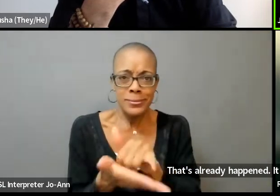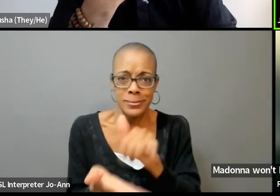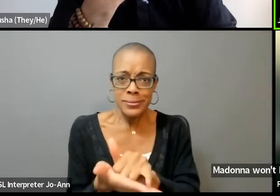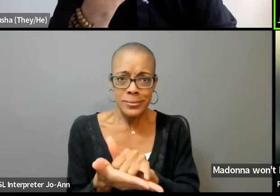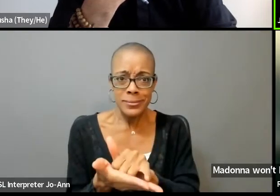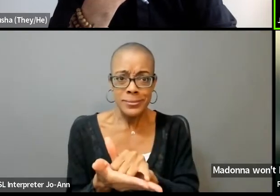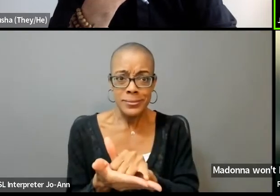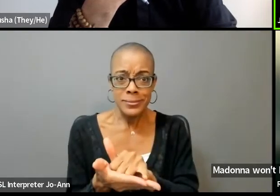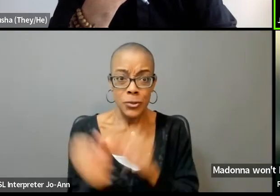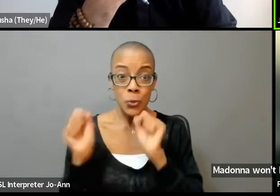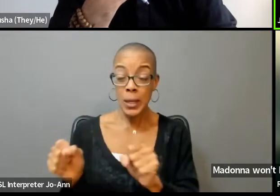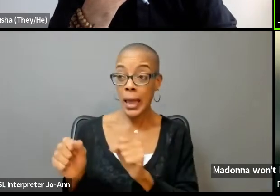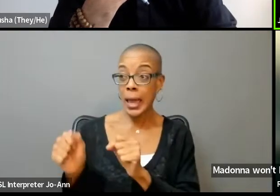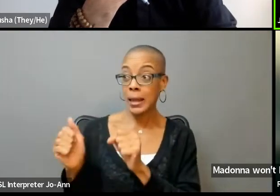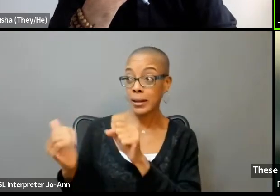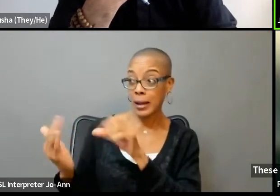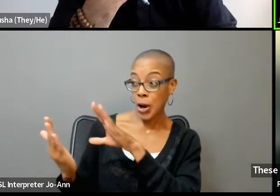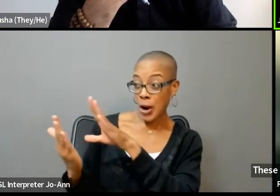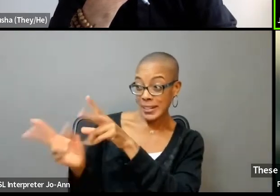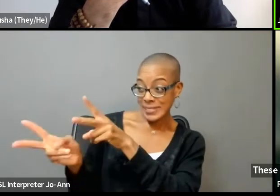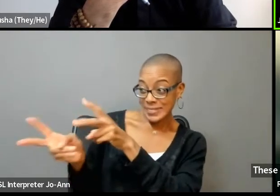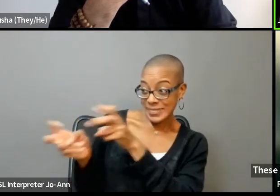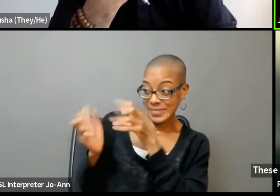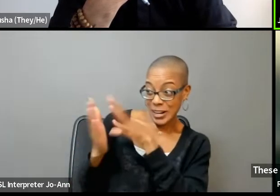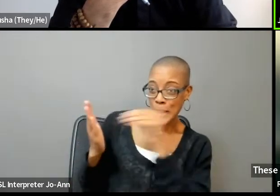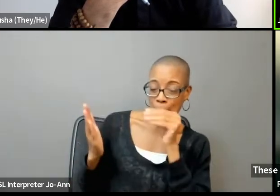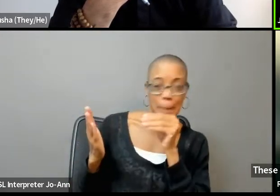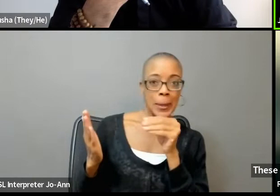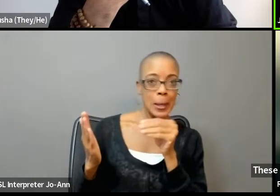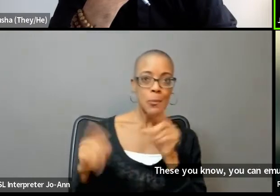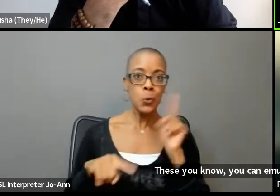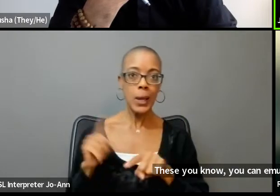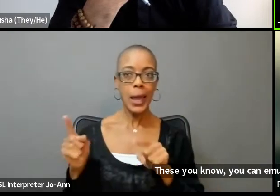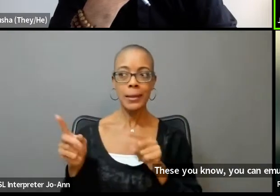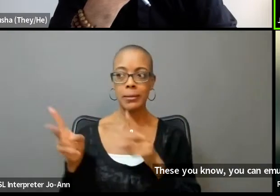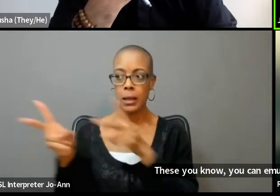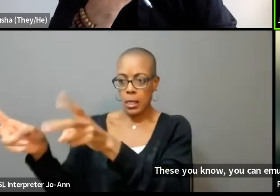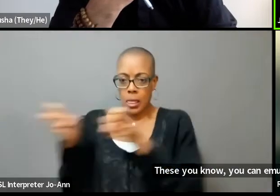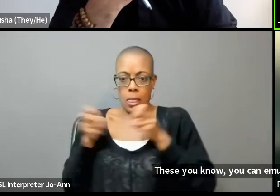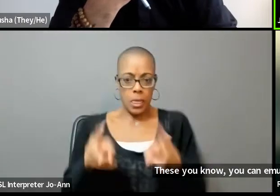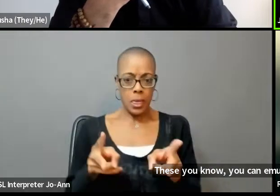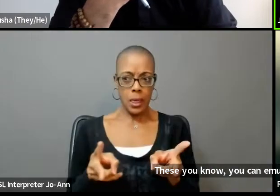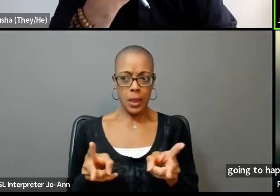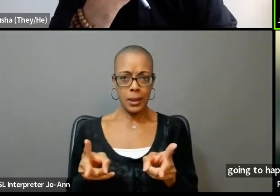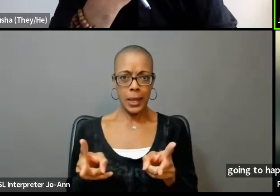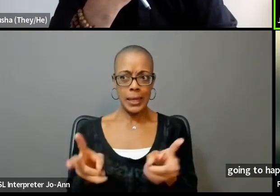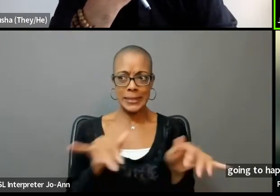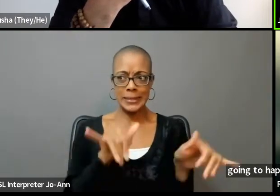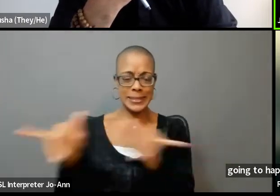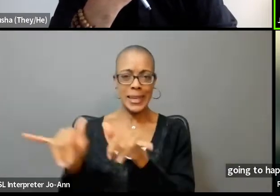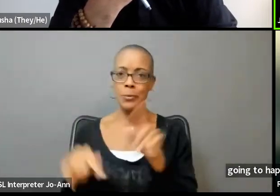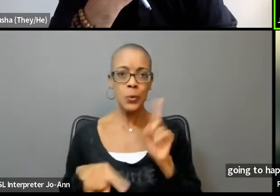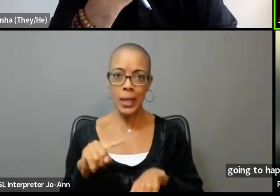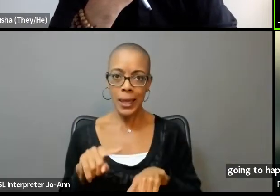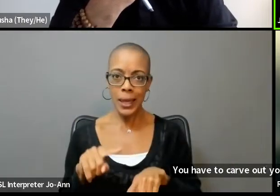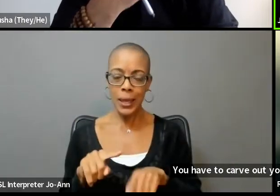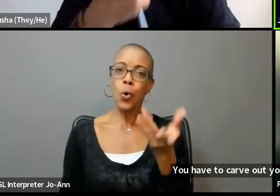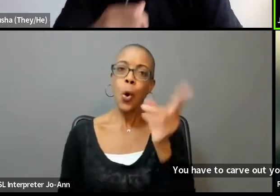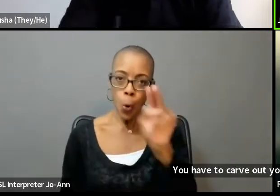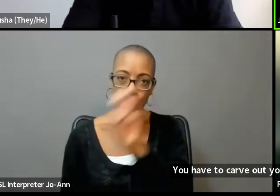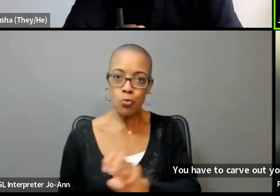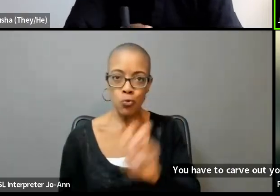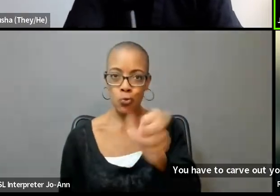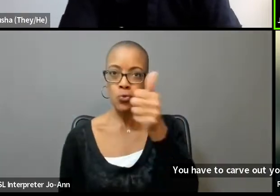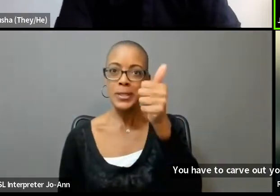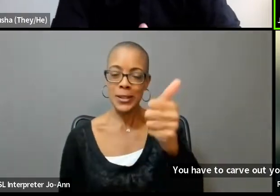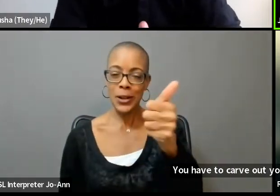emulate something, but it's not going to happen again. You have to carve out your own path, your own thing. So what